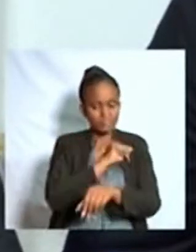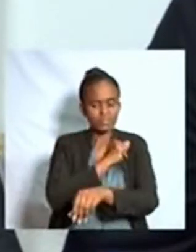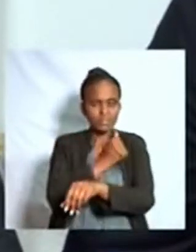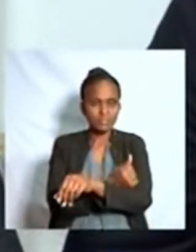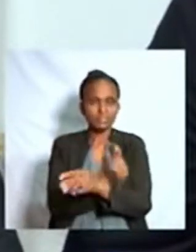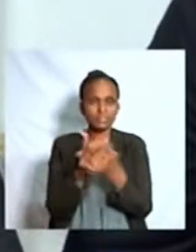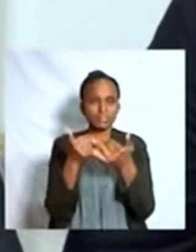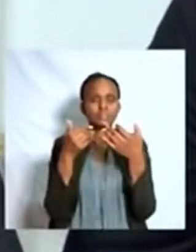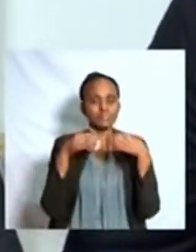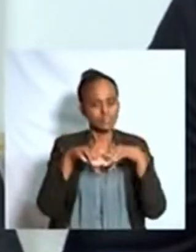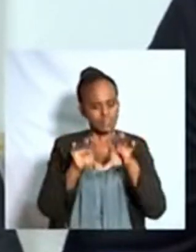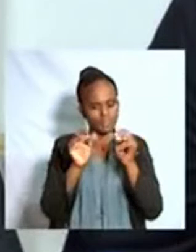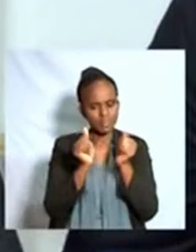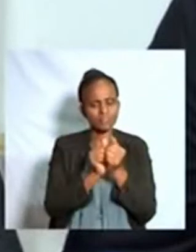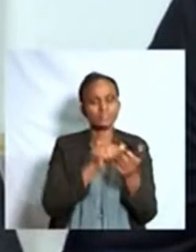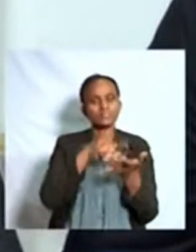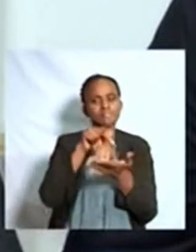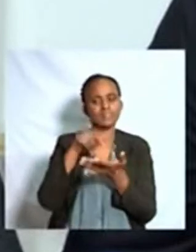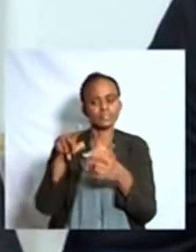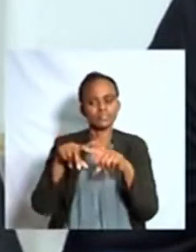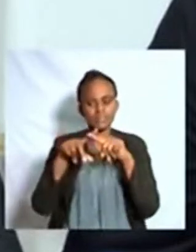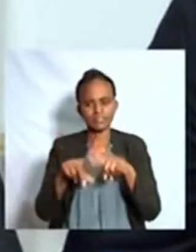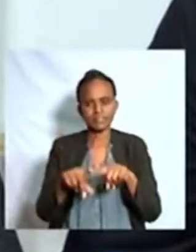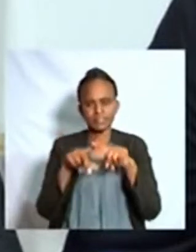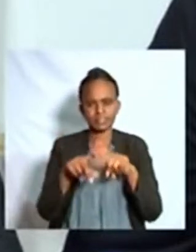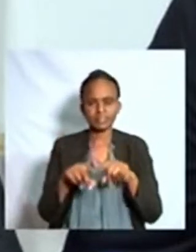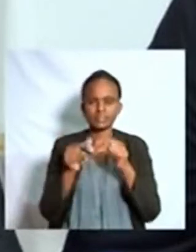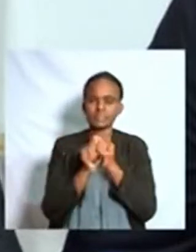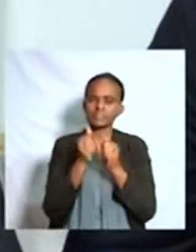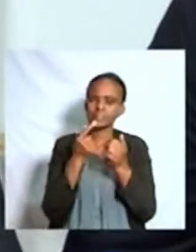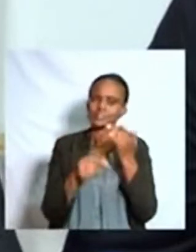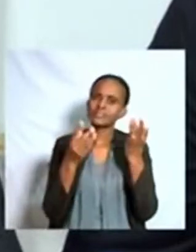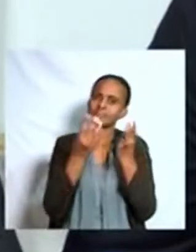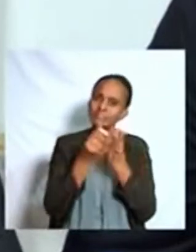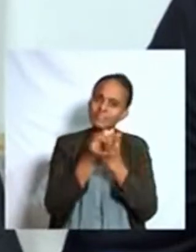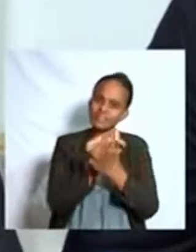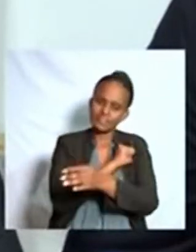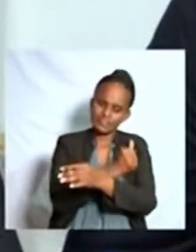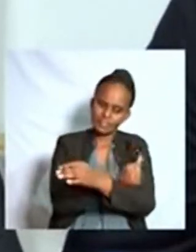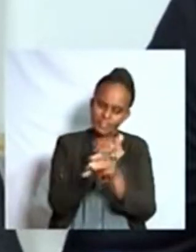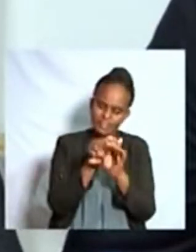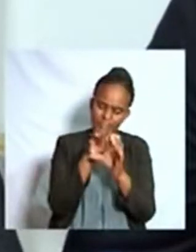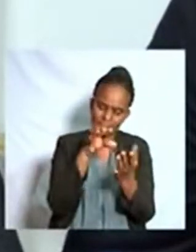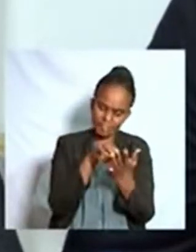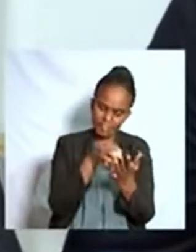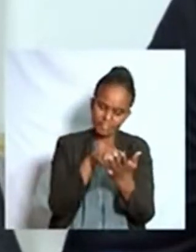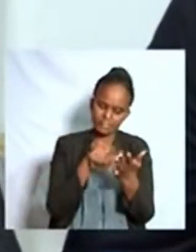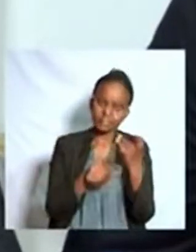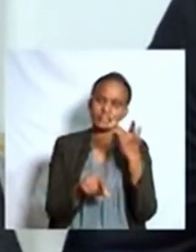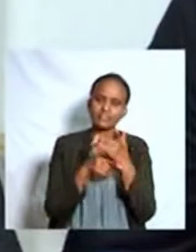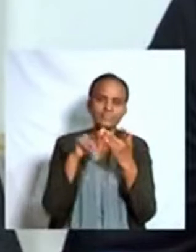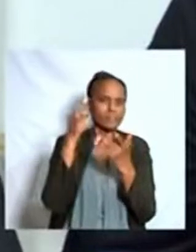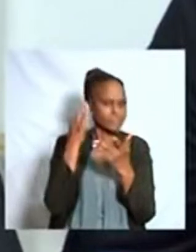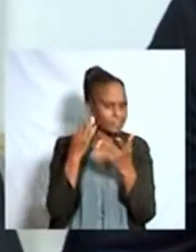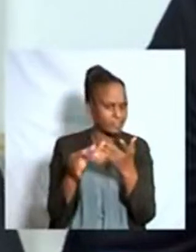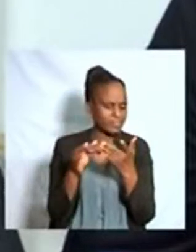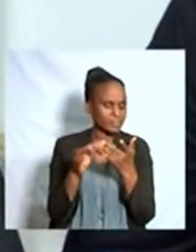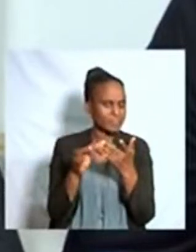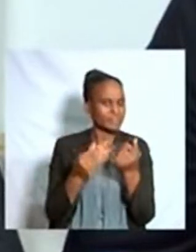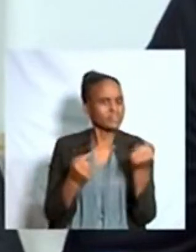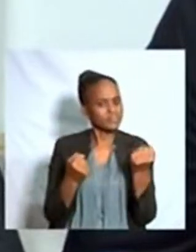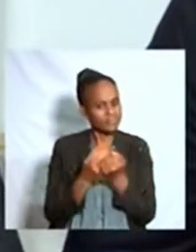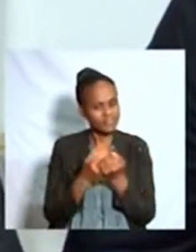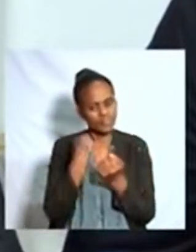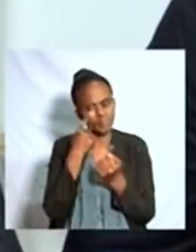to continue with the payment lies with the accounting authority, in this case, who is the town clerk, supported by